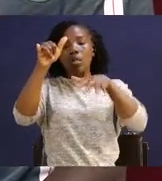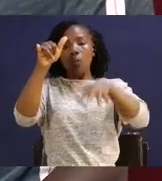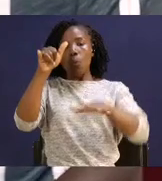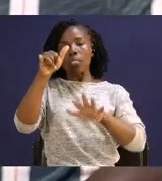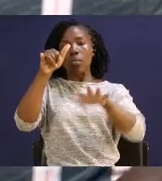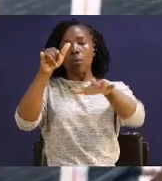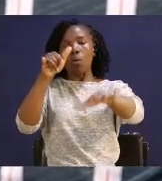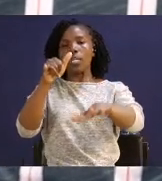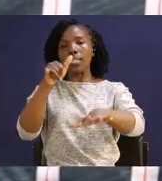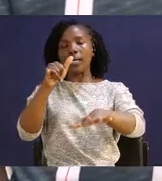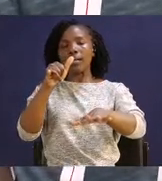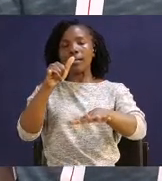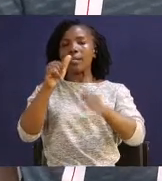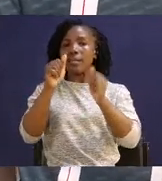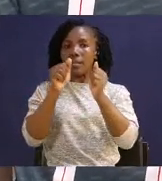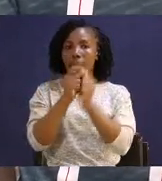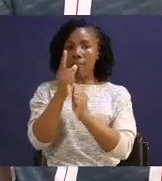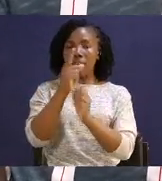Tukakula breakfast.